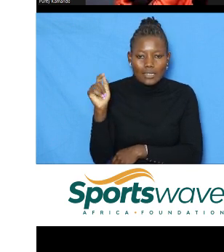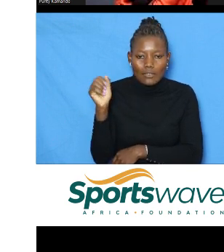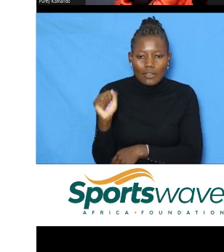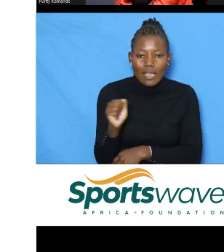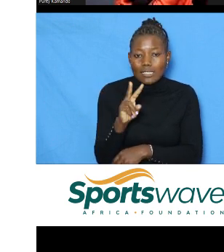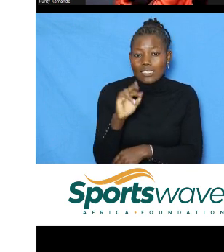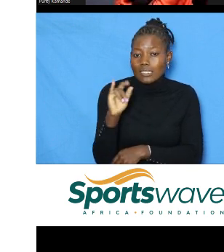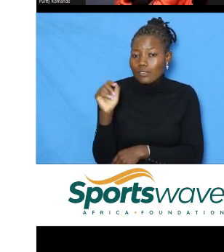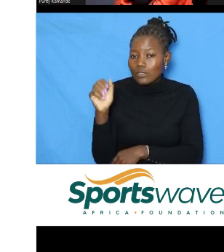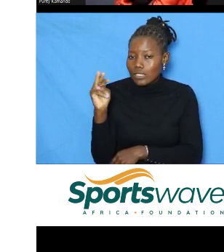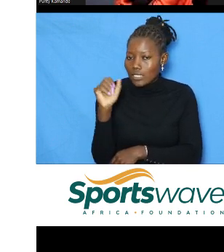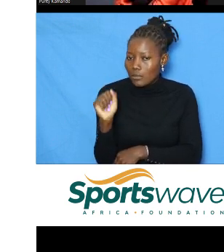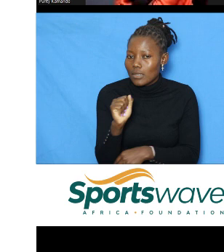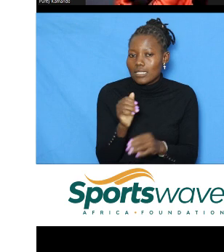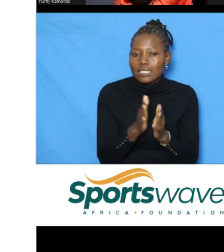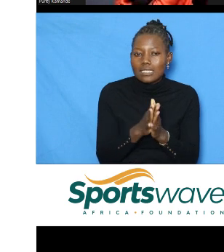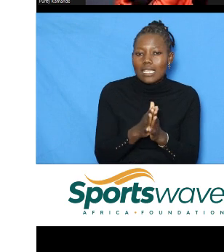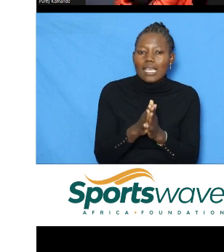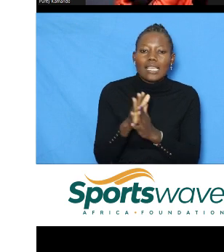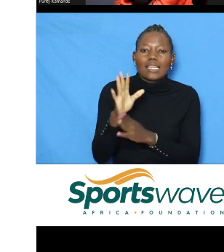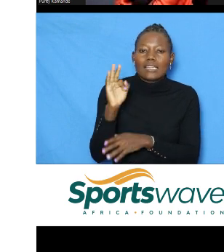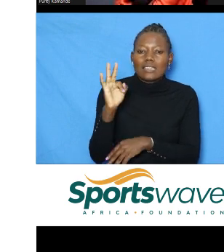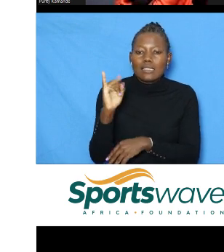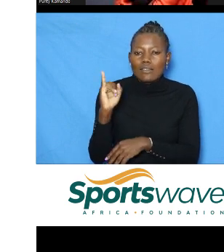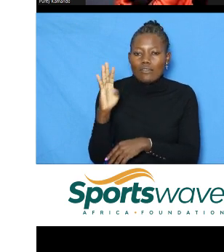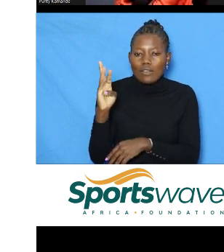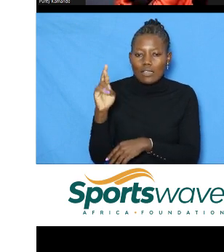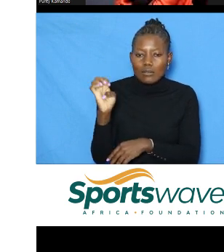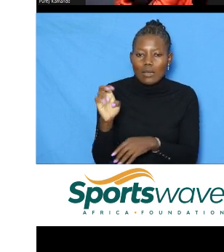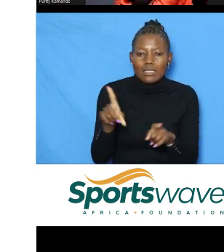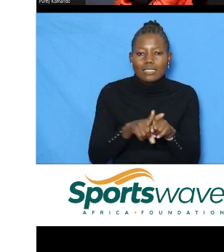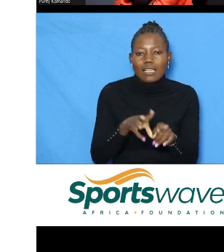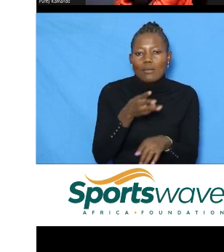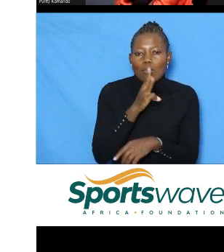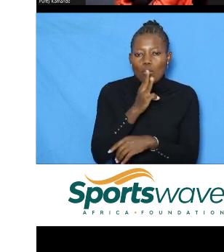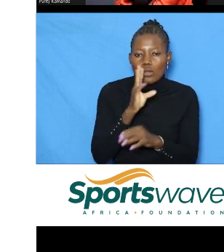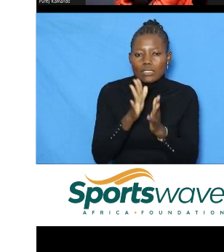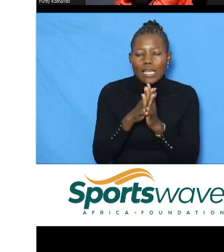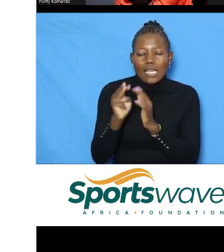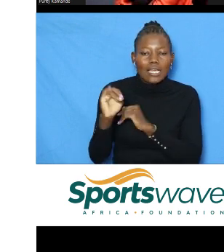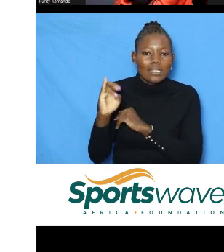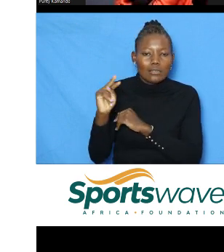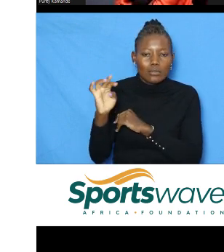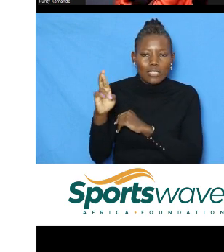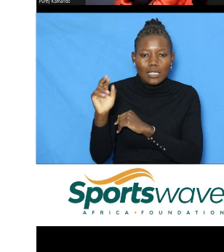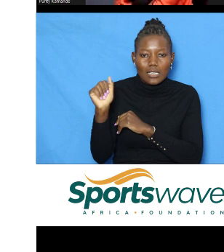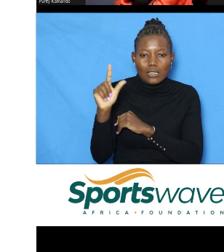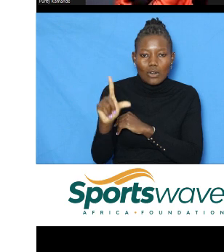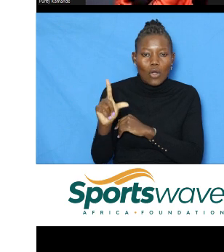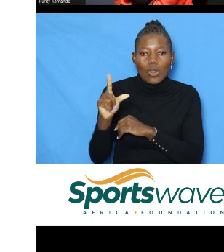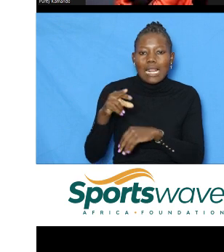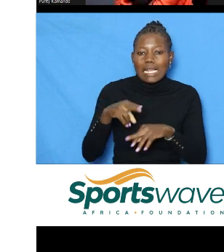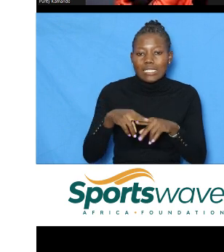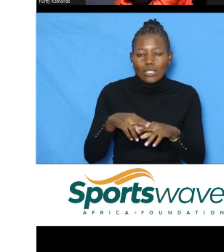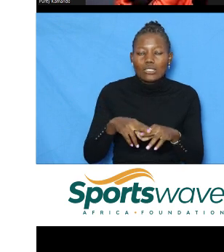mineral salts, we have the fiber, and we have the water. So those are the nutrients that constitute what we are supposed to